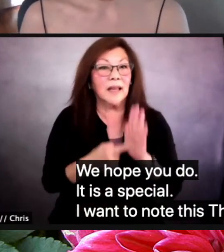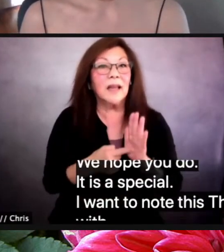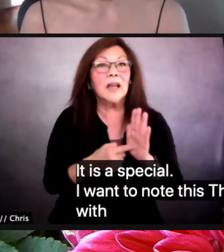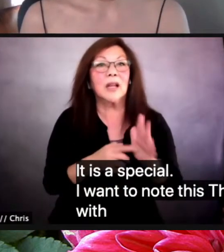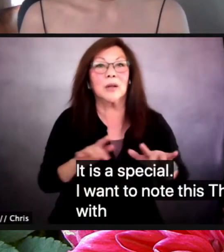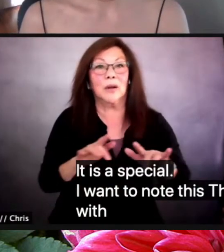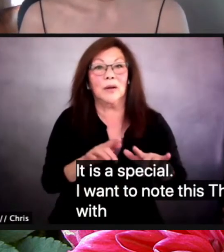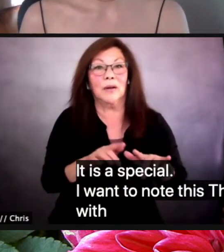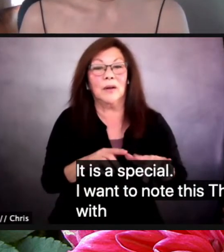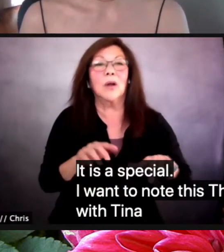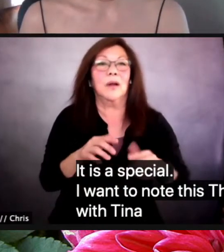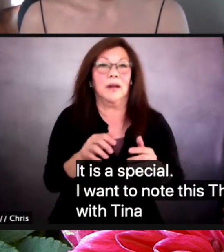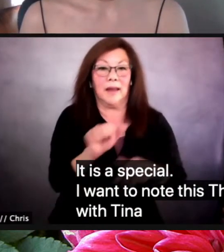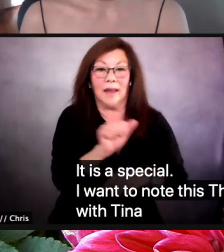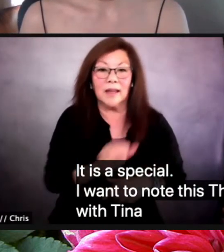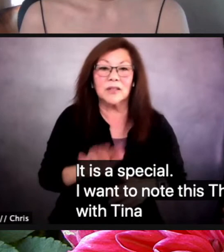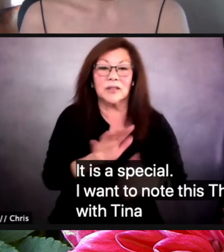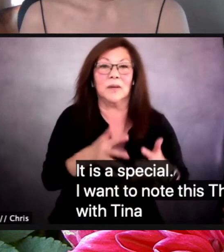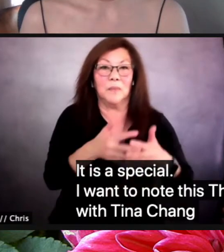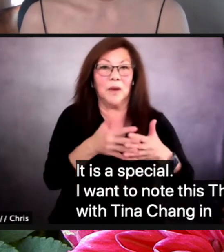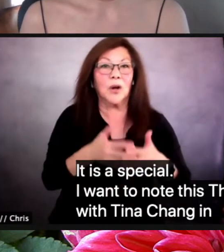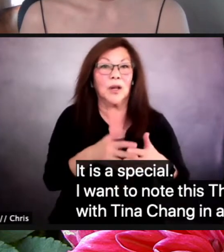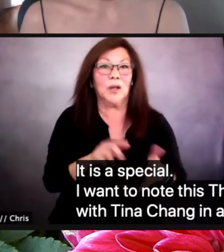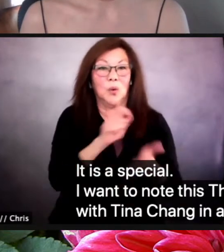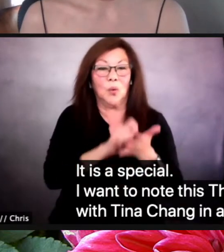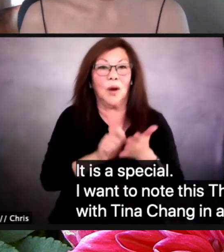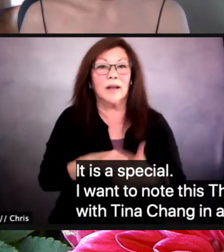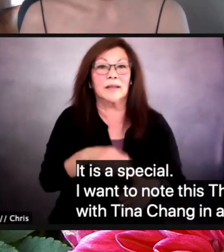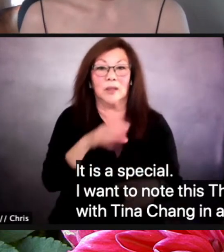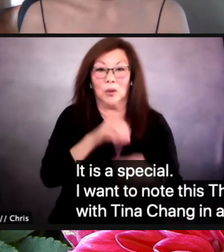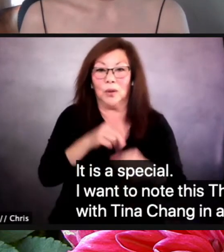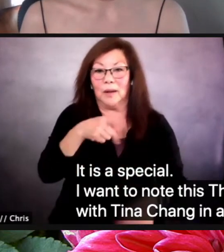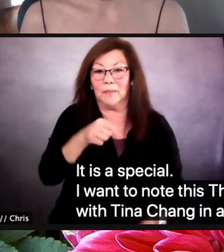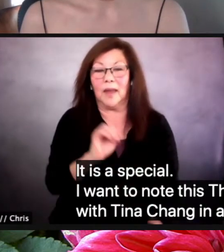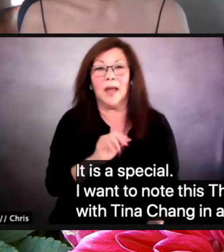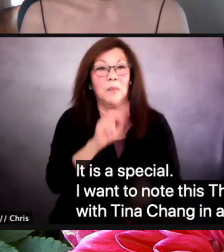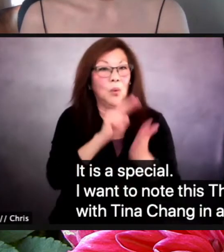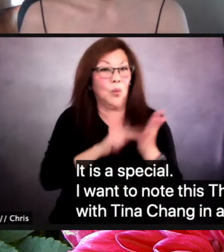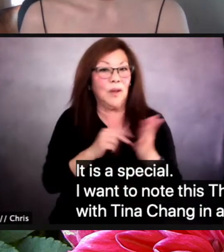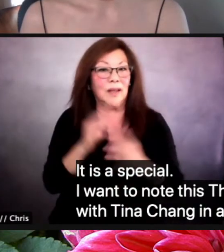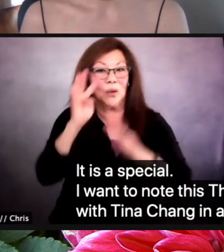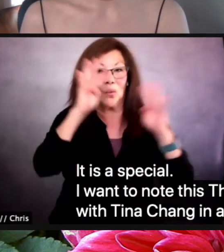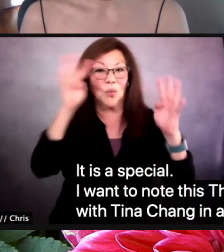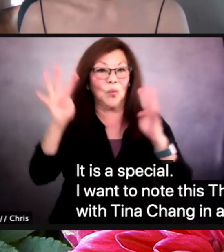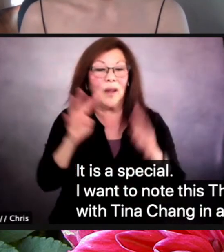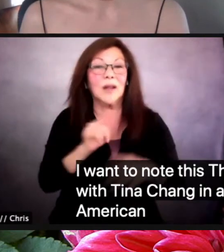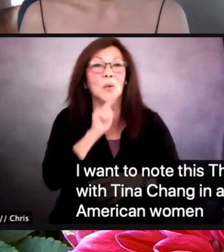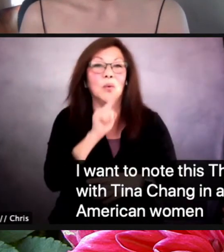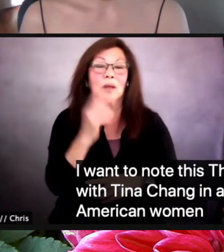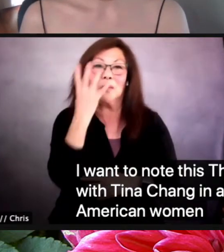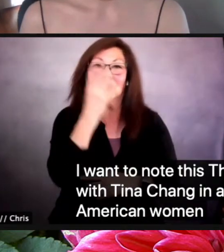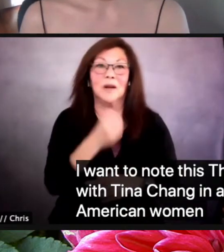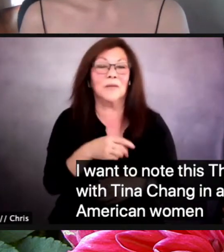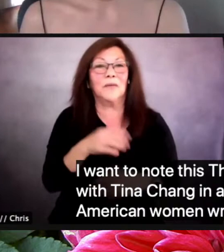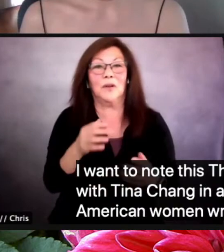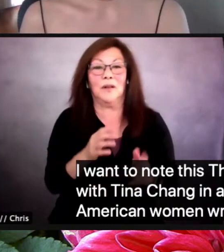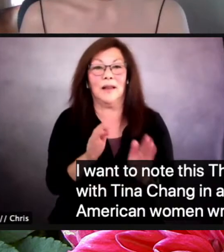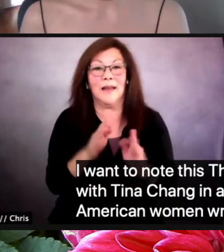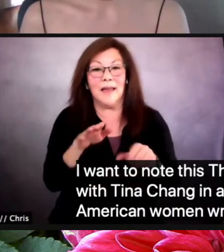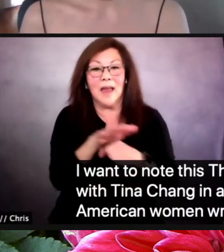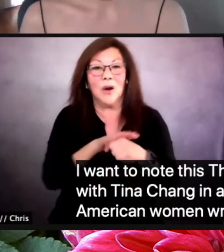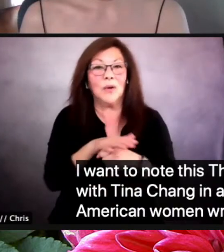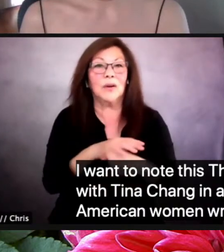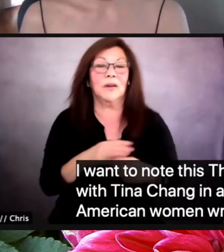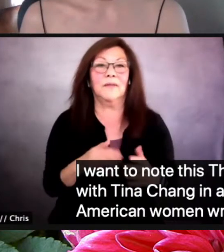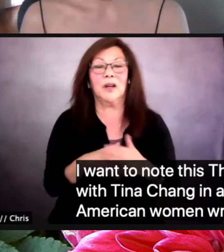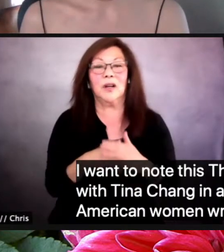incredible Asian American women writers, including Pam, who will read and kind of create for us a really beautiful space of solidarity and